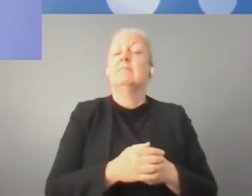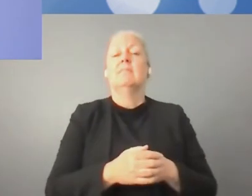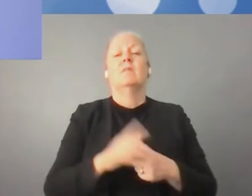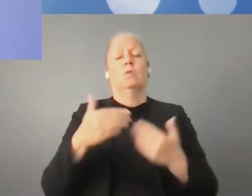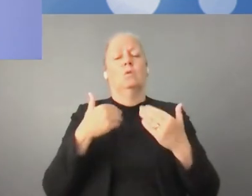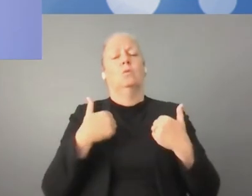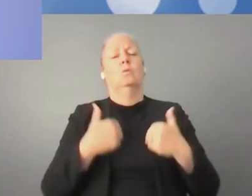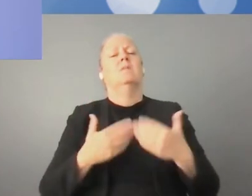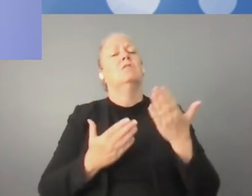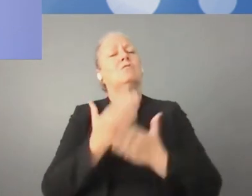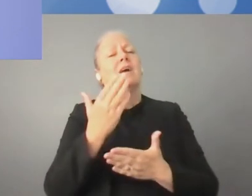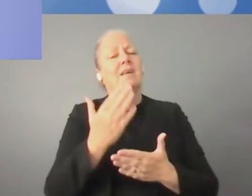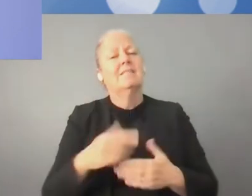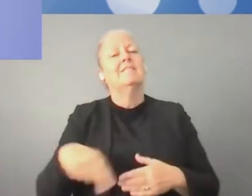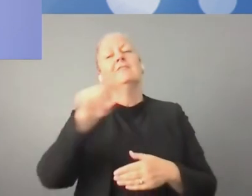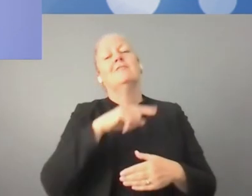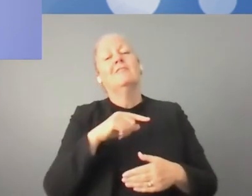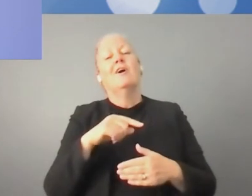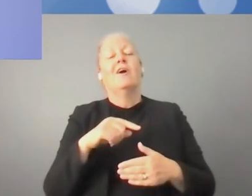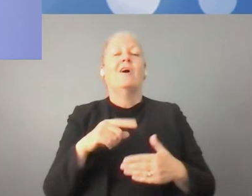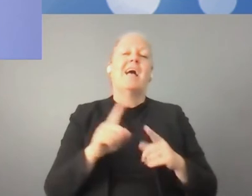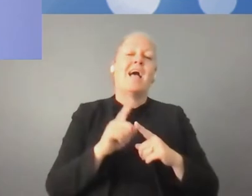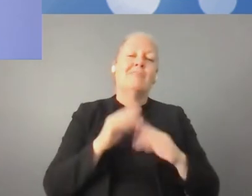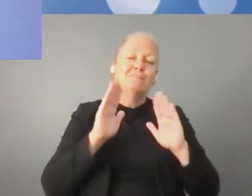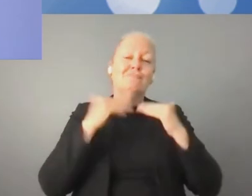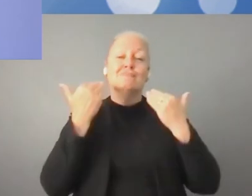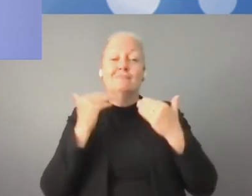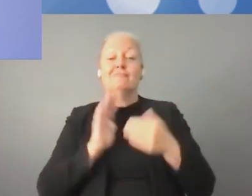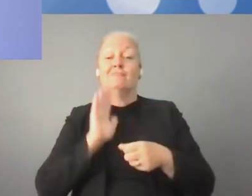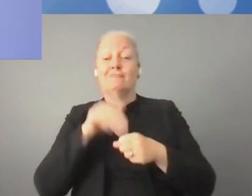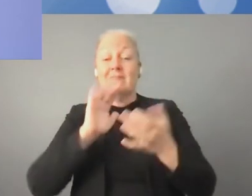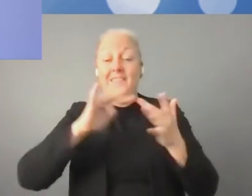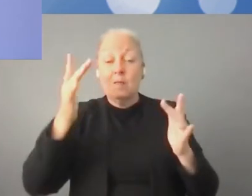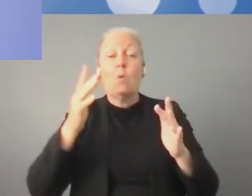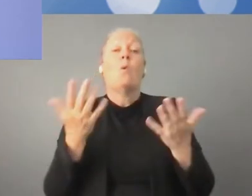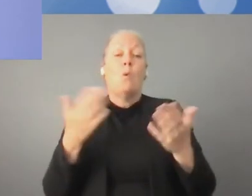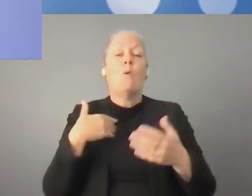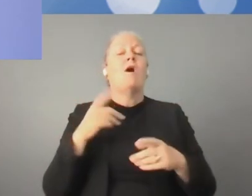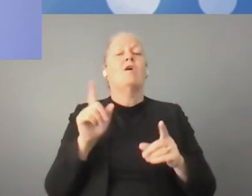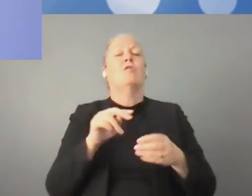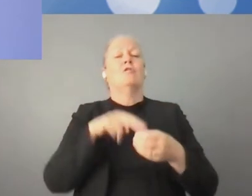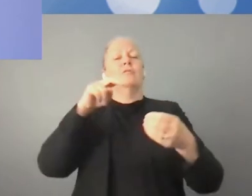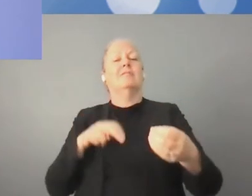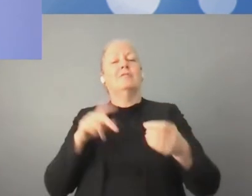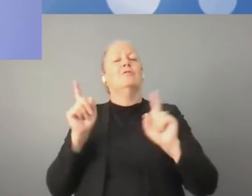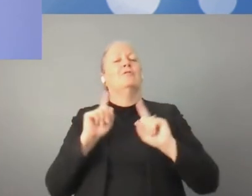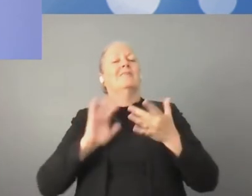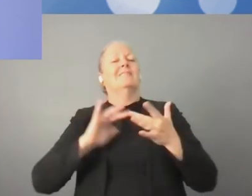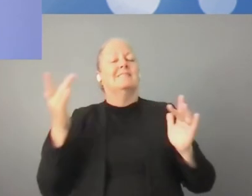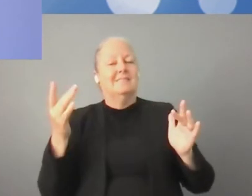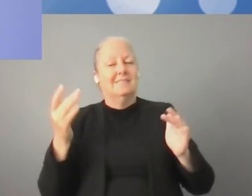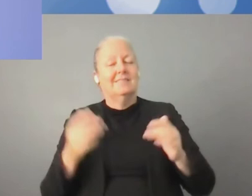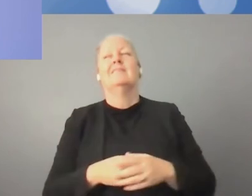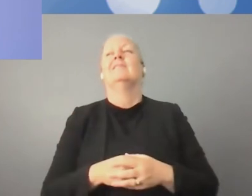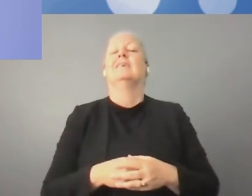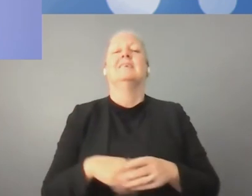enjoy offline also online and finally promoting a trustworthy internet by introducing